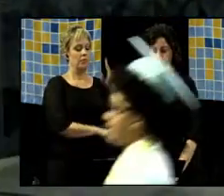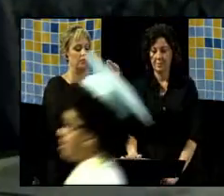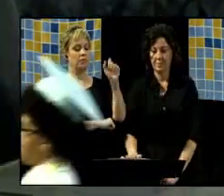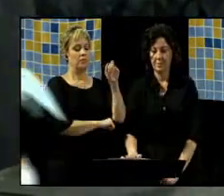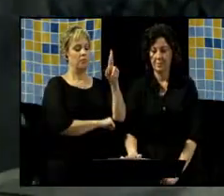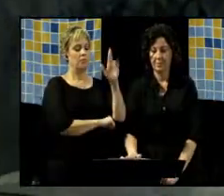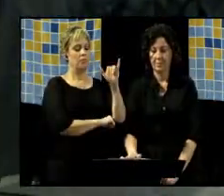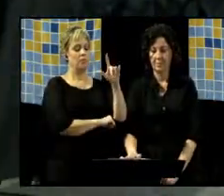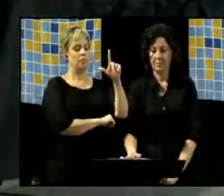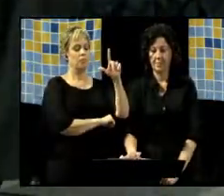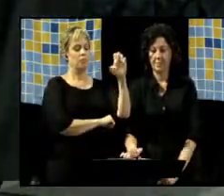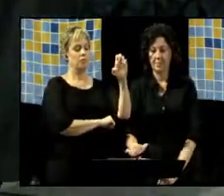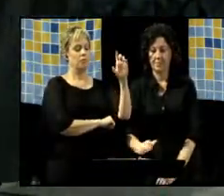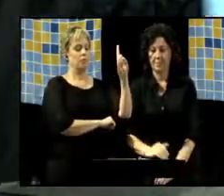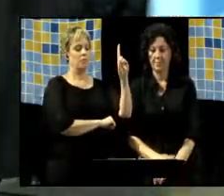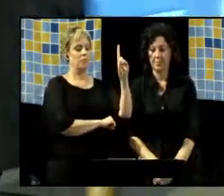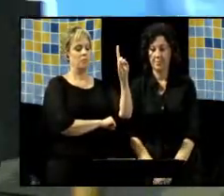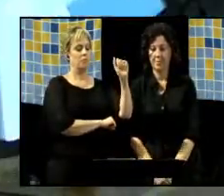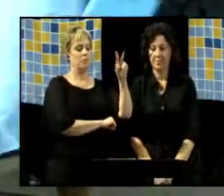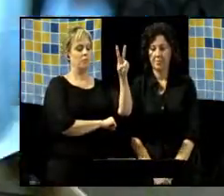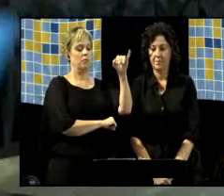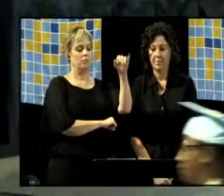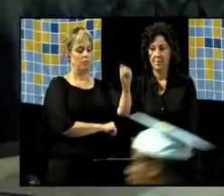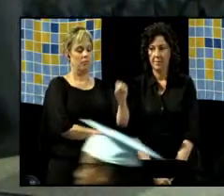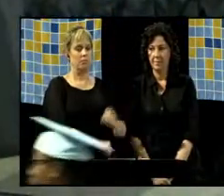Terrell Dion Davis Jr.,